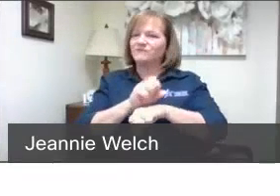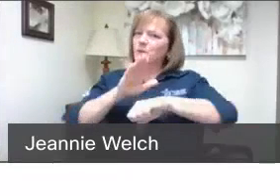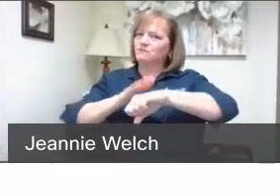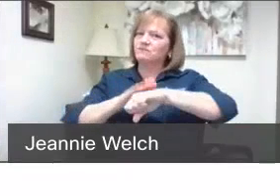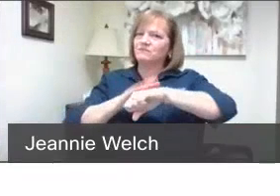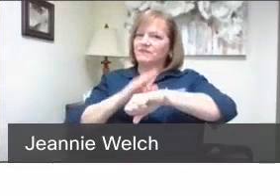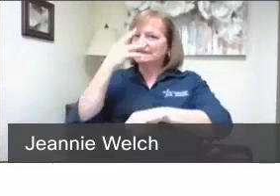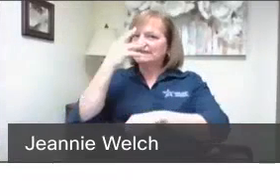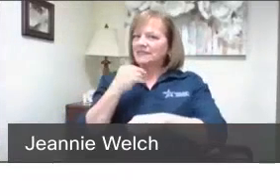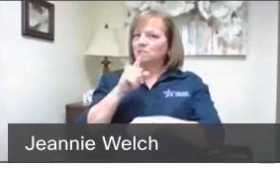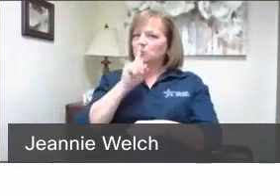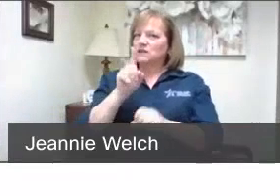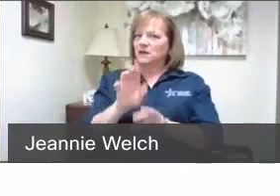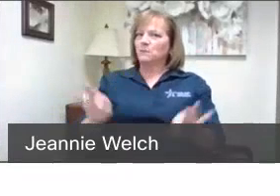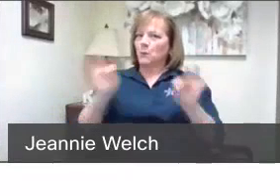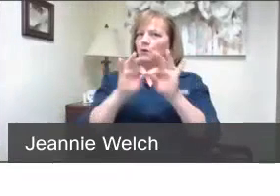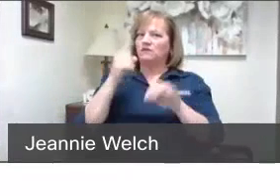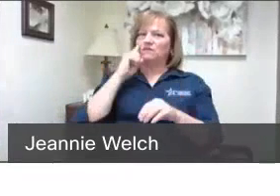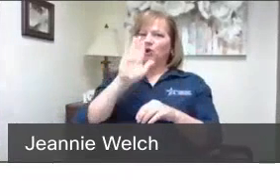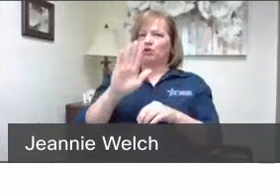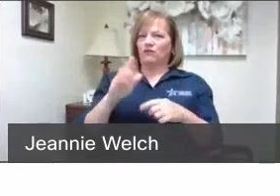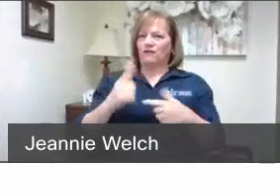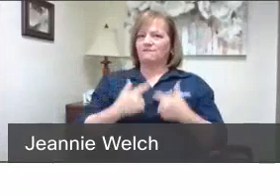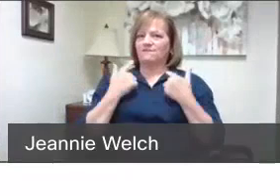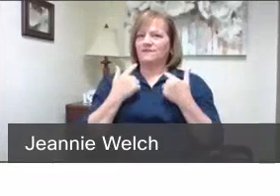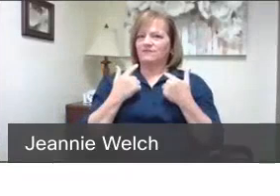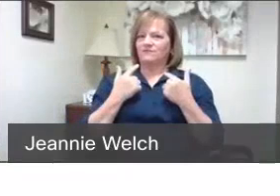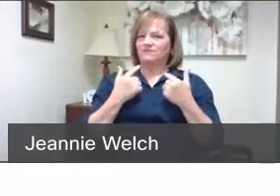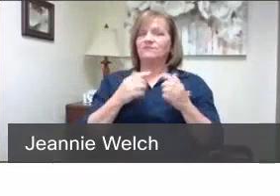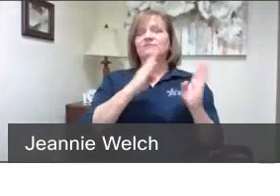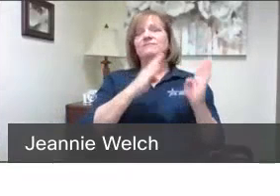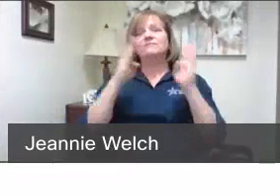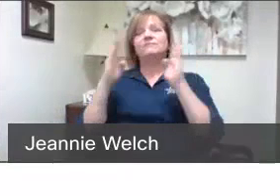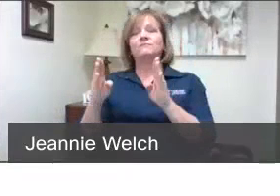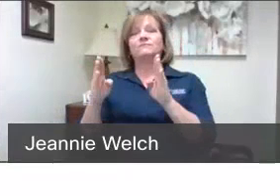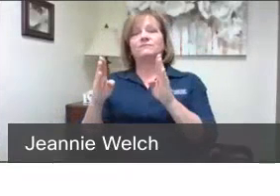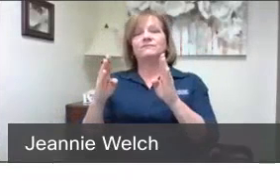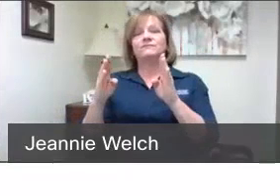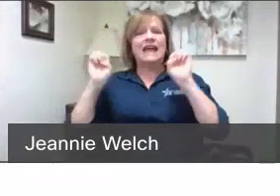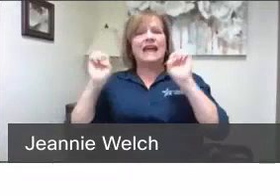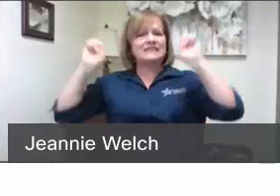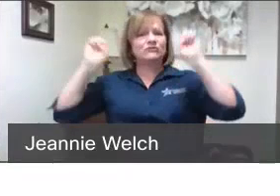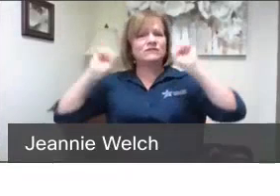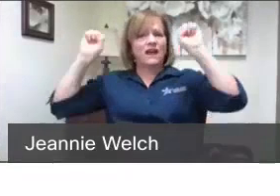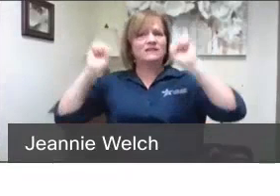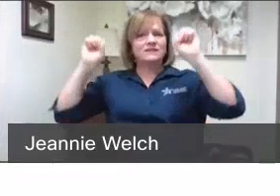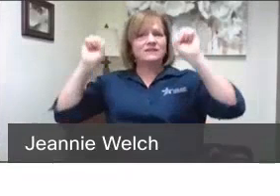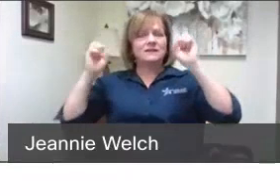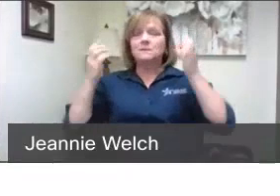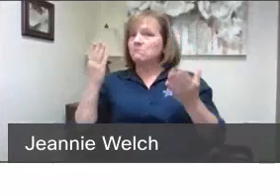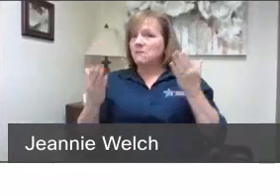important aspect of self-care. Also, exercise. I know a lot of us during this pandemic may not have